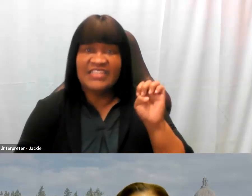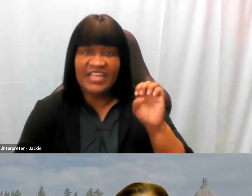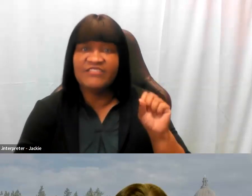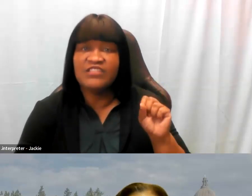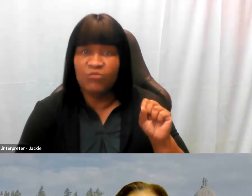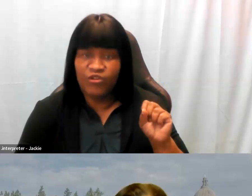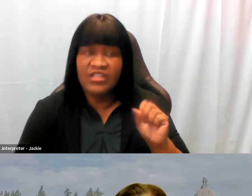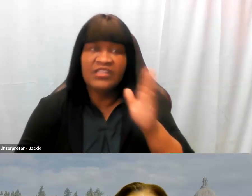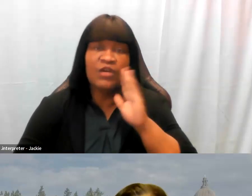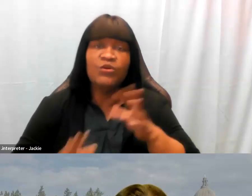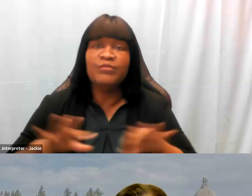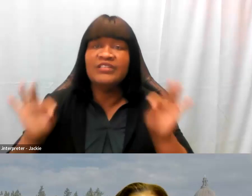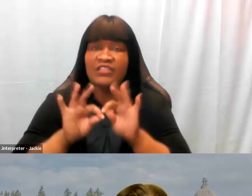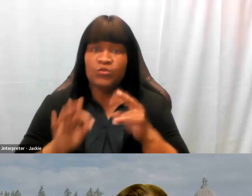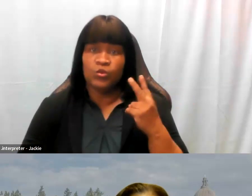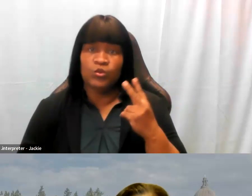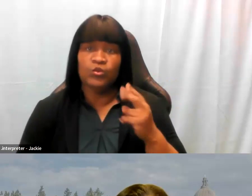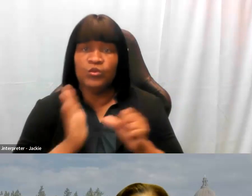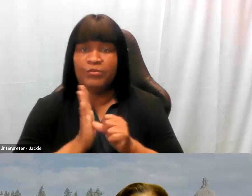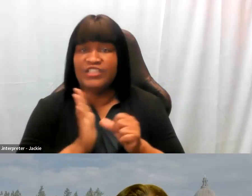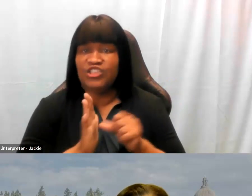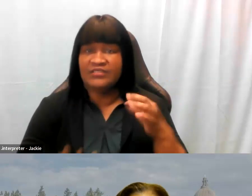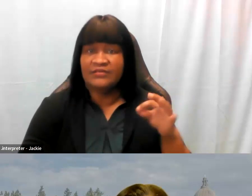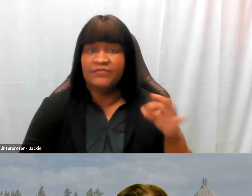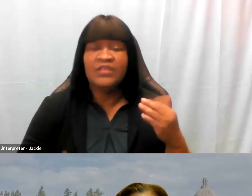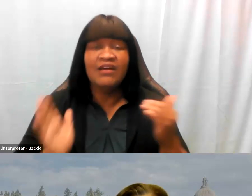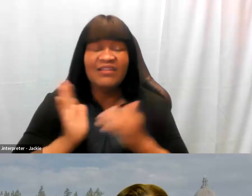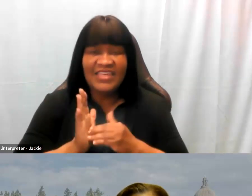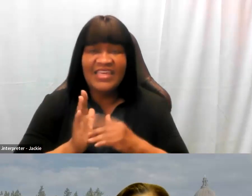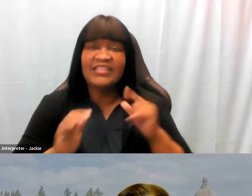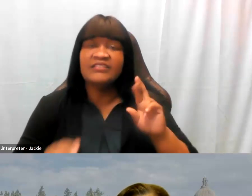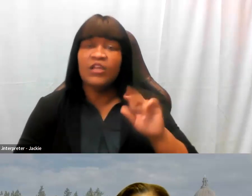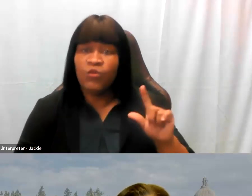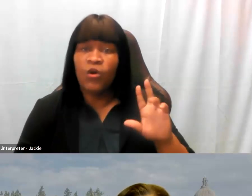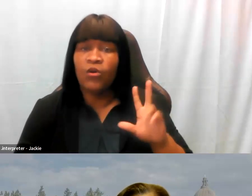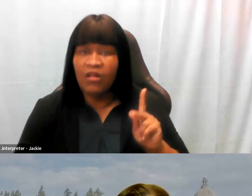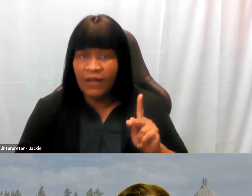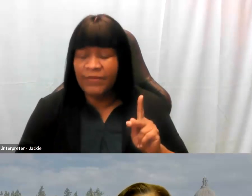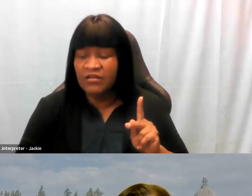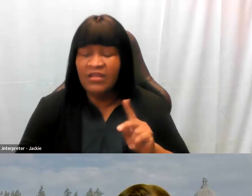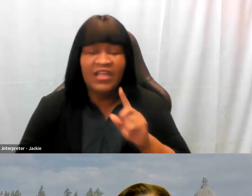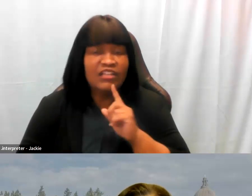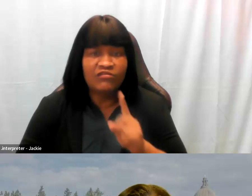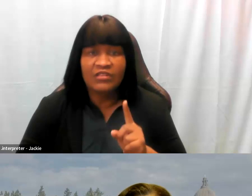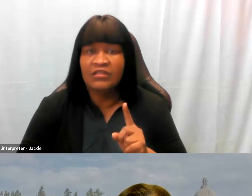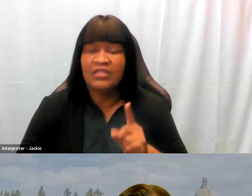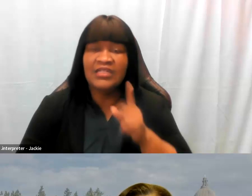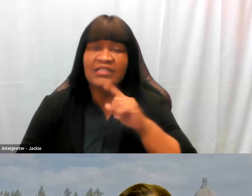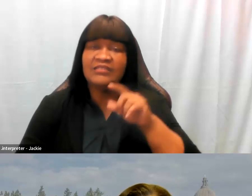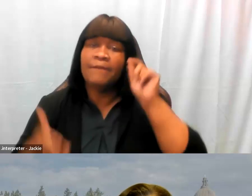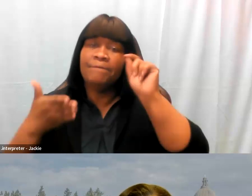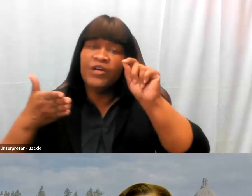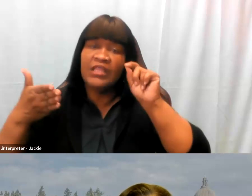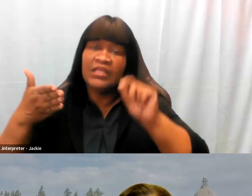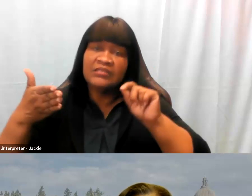be essentially 2 pages. And again, it's a roll up of it's really bullet list of